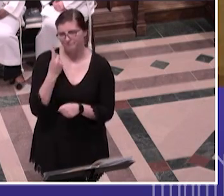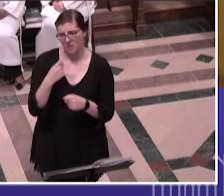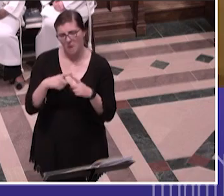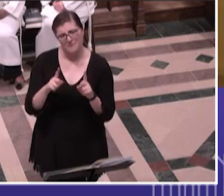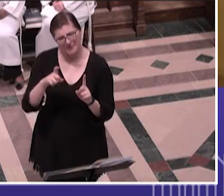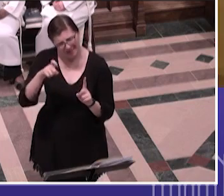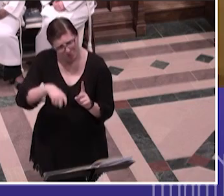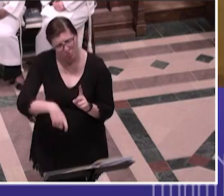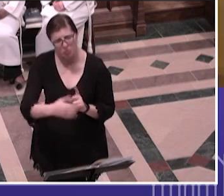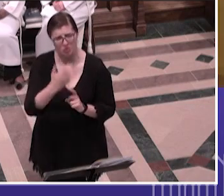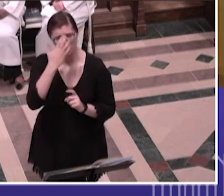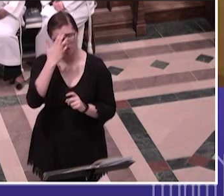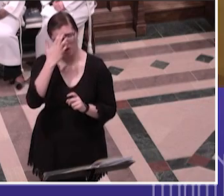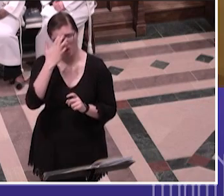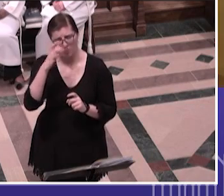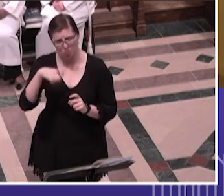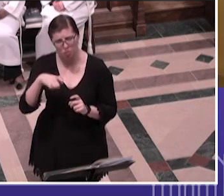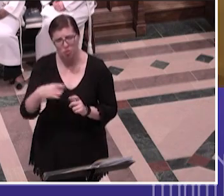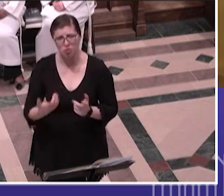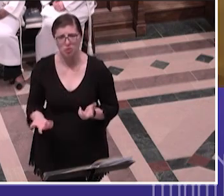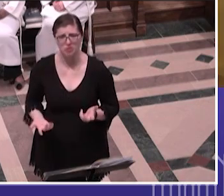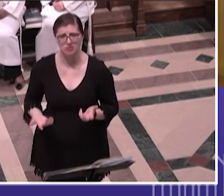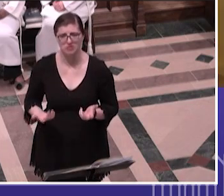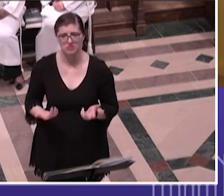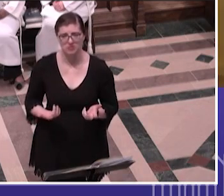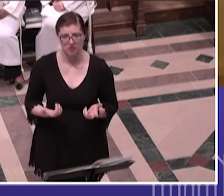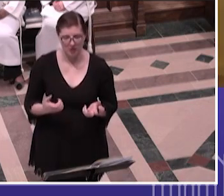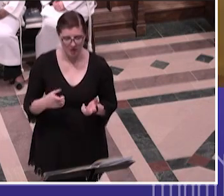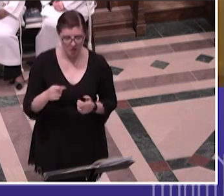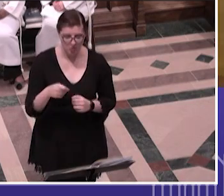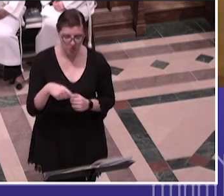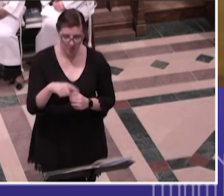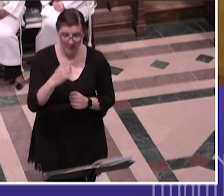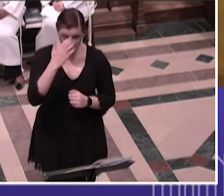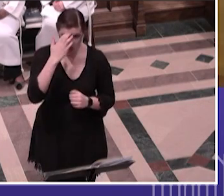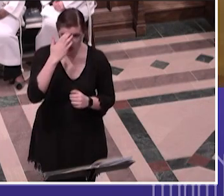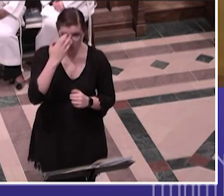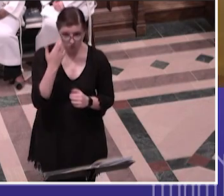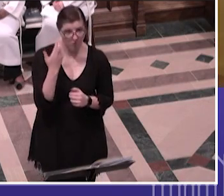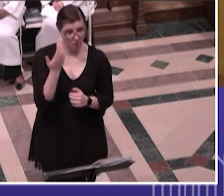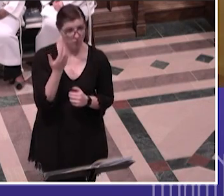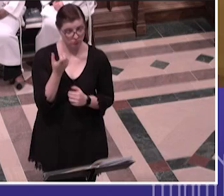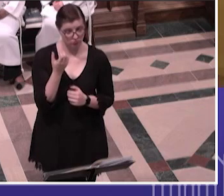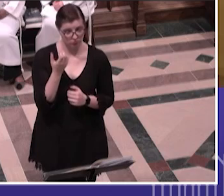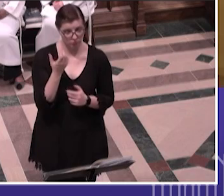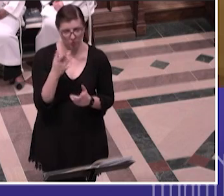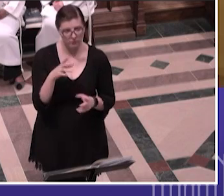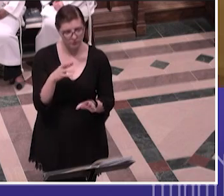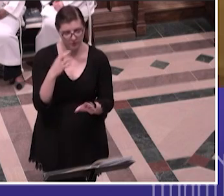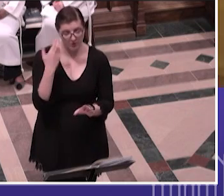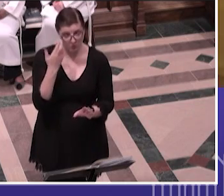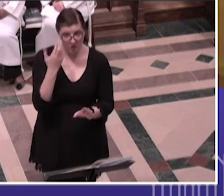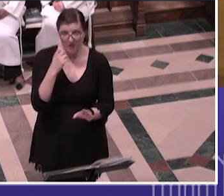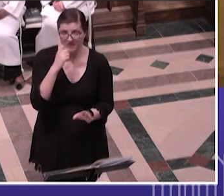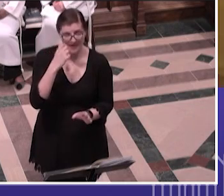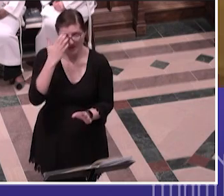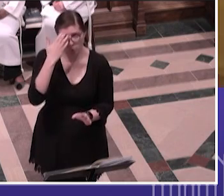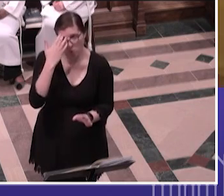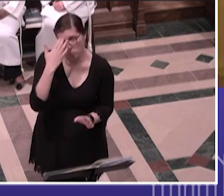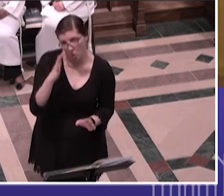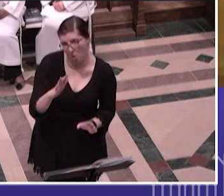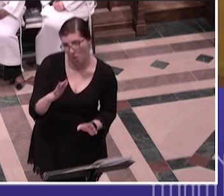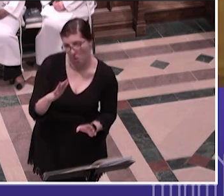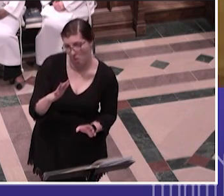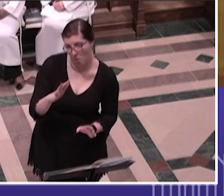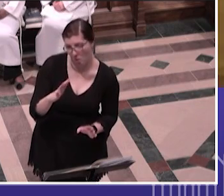know. Those who know that they do not know, but think that they should know. When they see